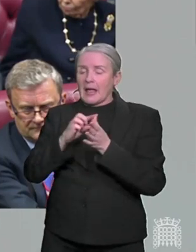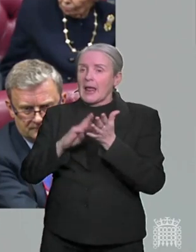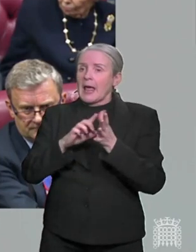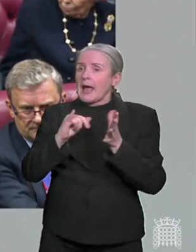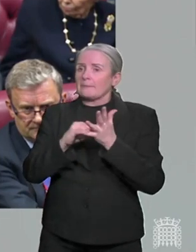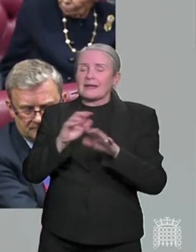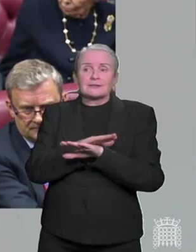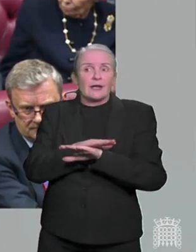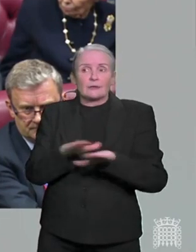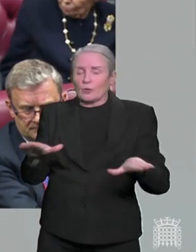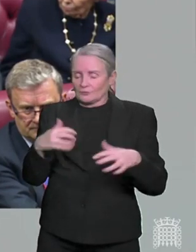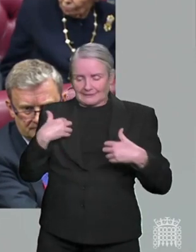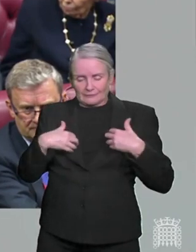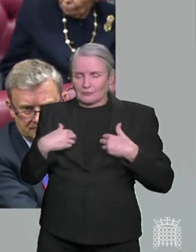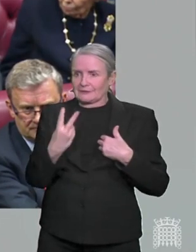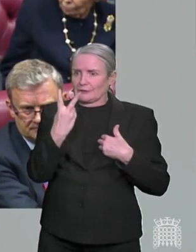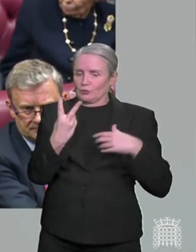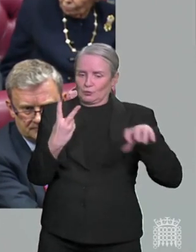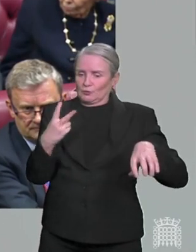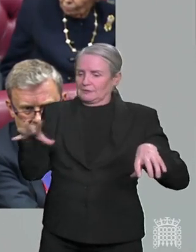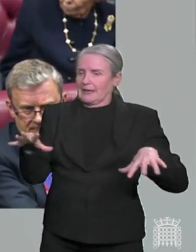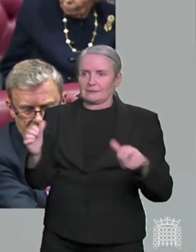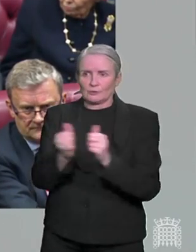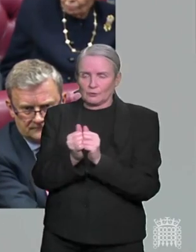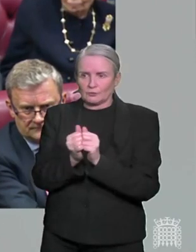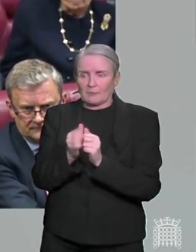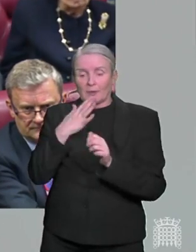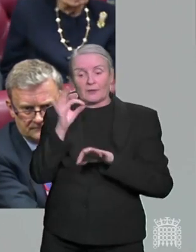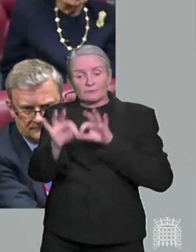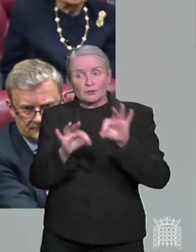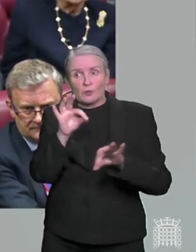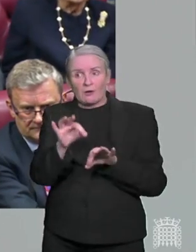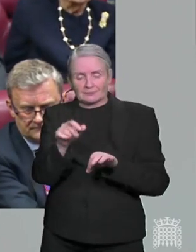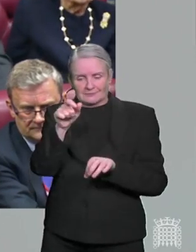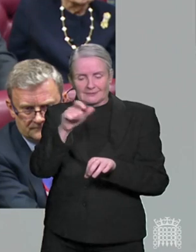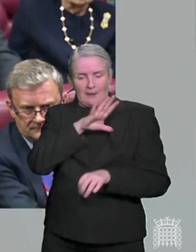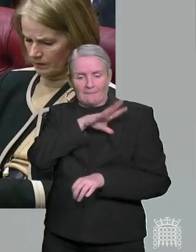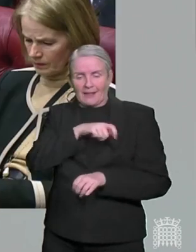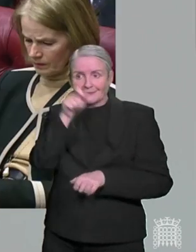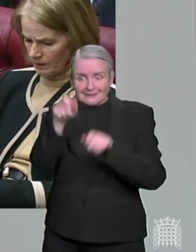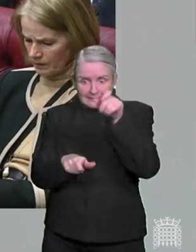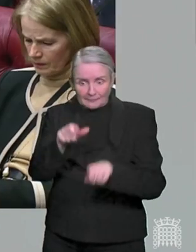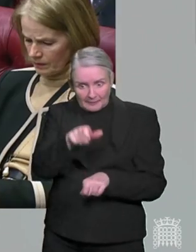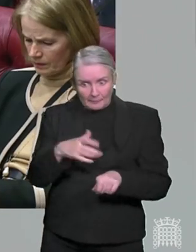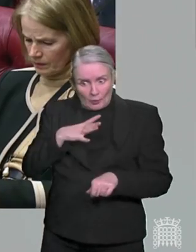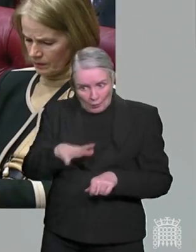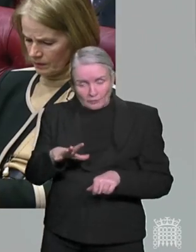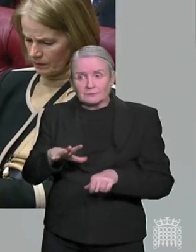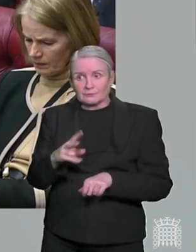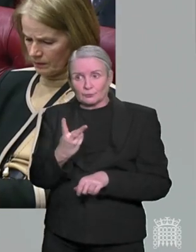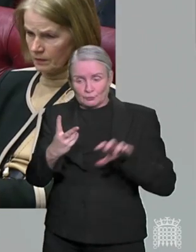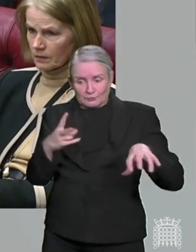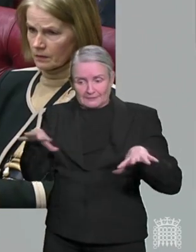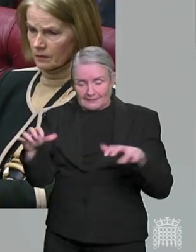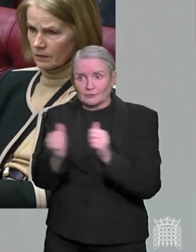the Palestinian people a route to better governance with a reformed Palestinian Authority and the long-term